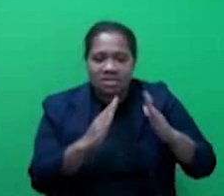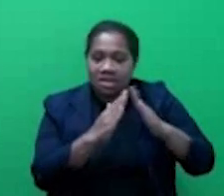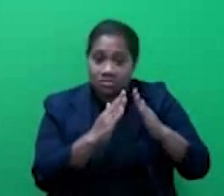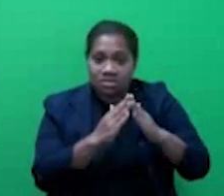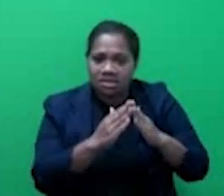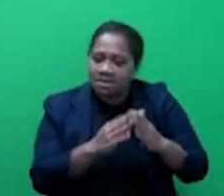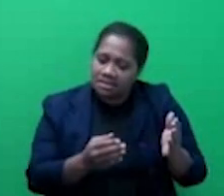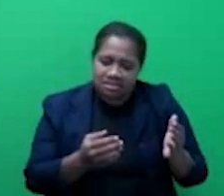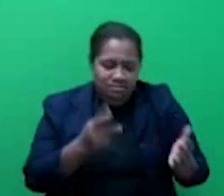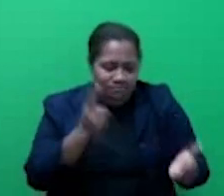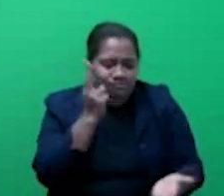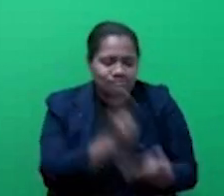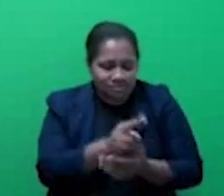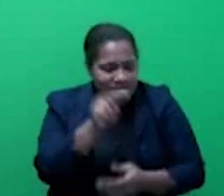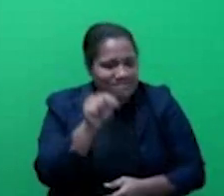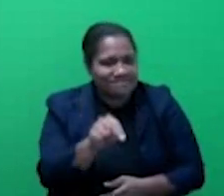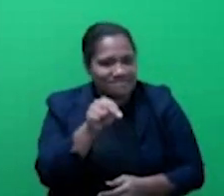we need to work towards that.